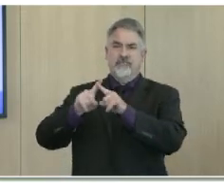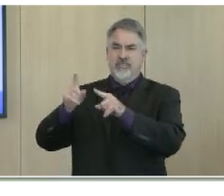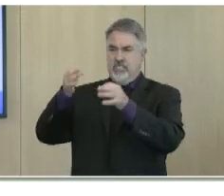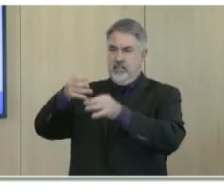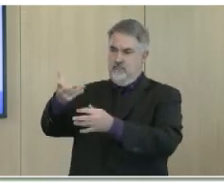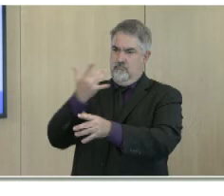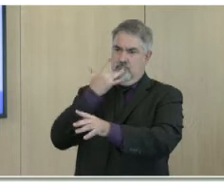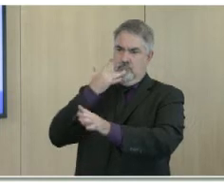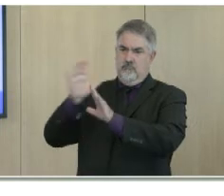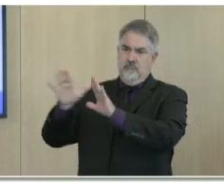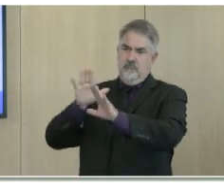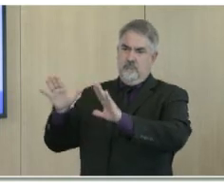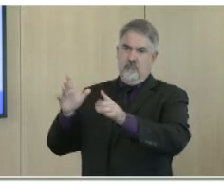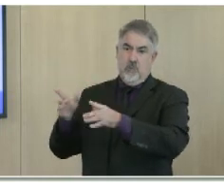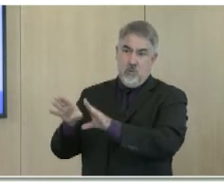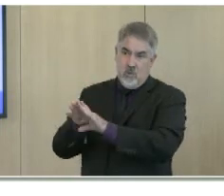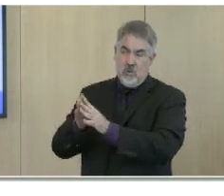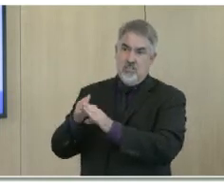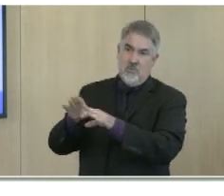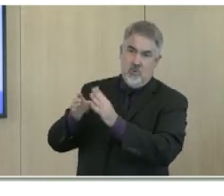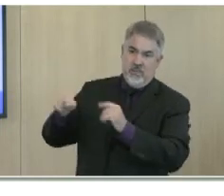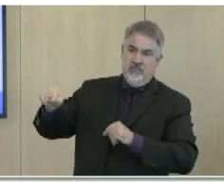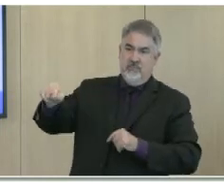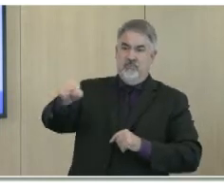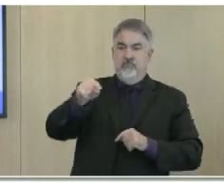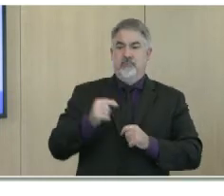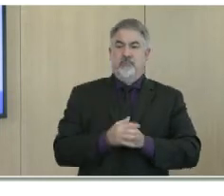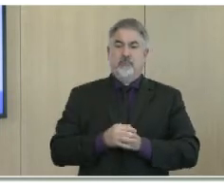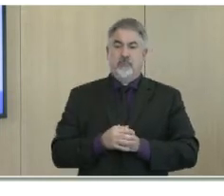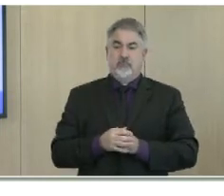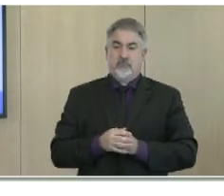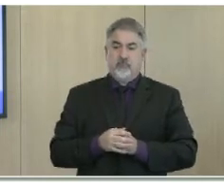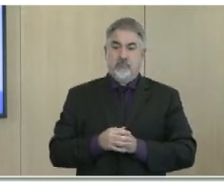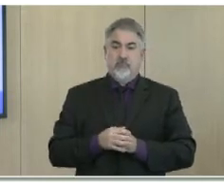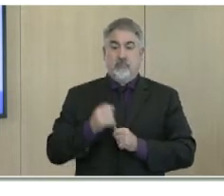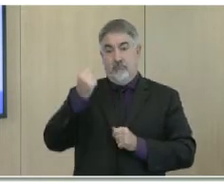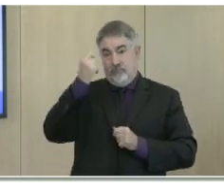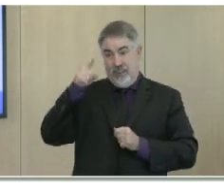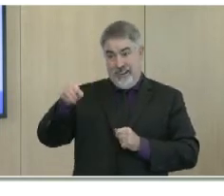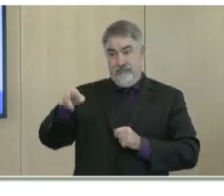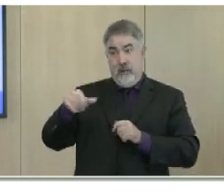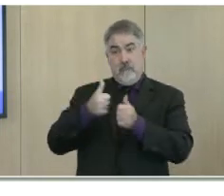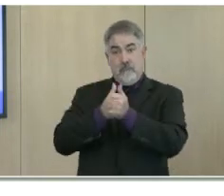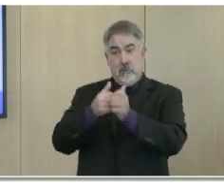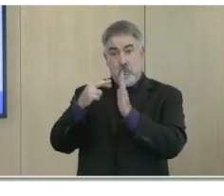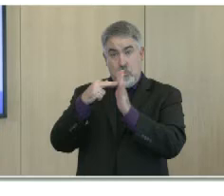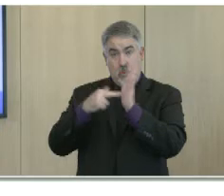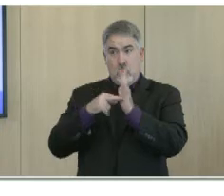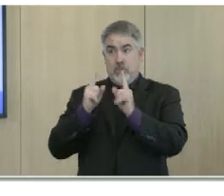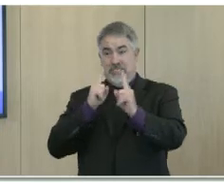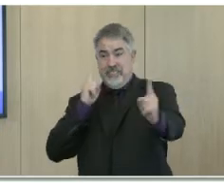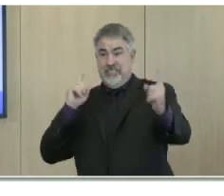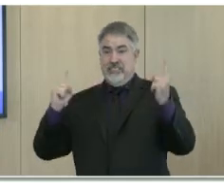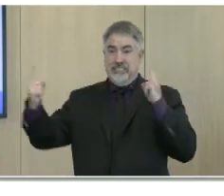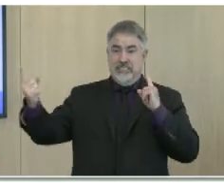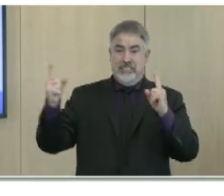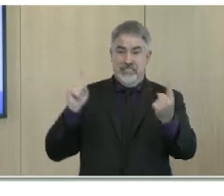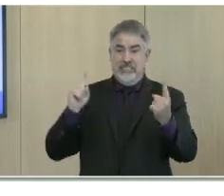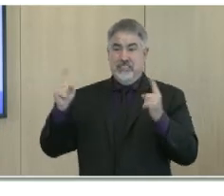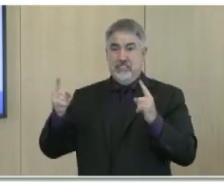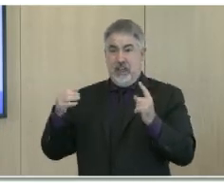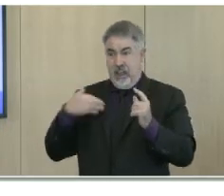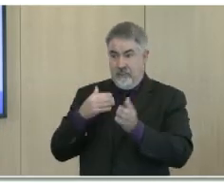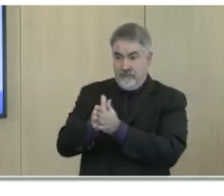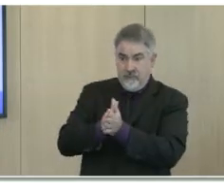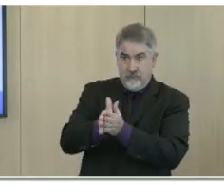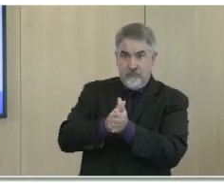opened or closed. If they can ensure physical distancing, and if they have a sanitation protocol and plan,